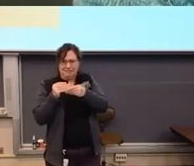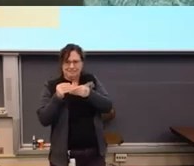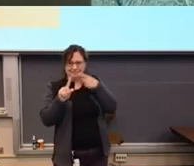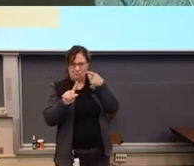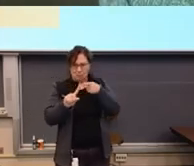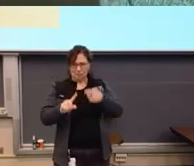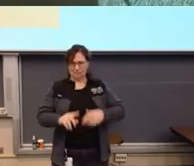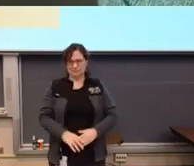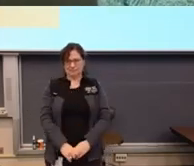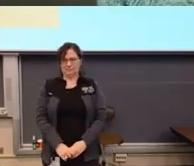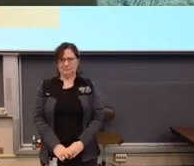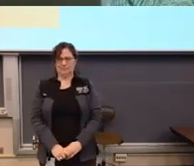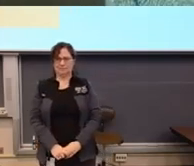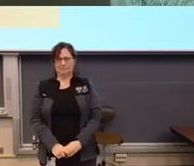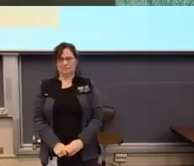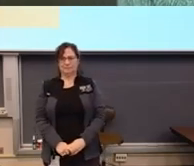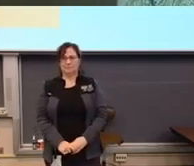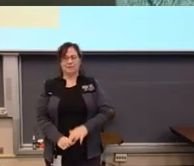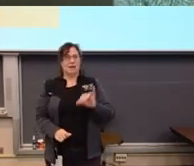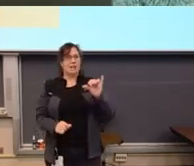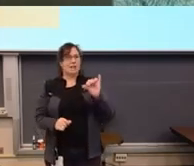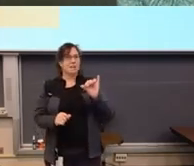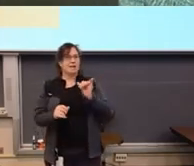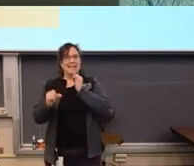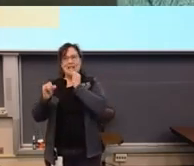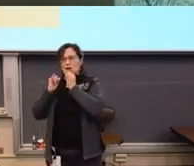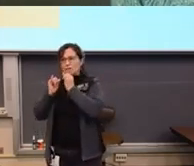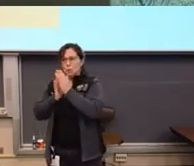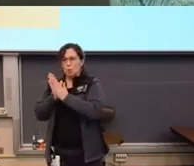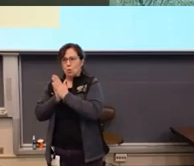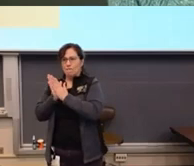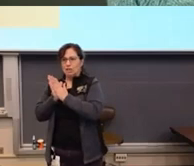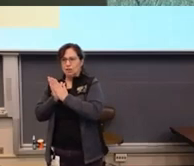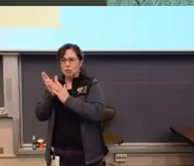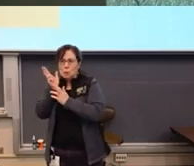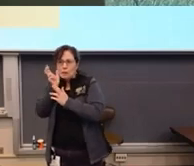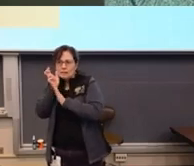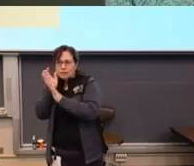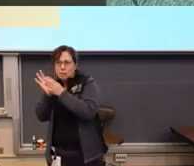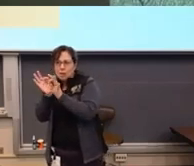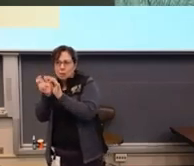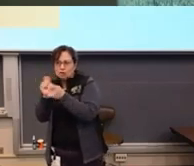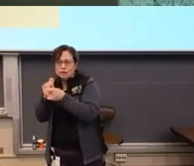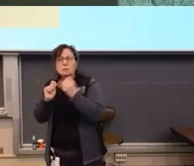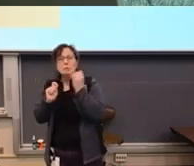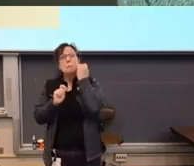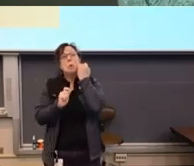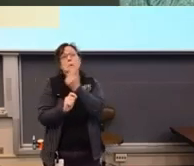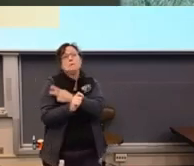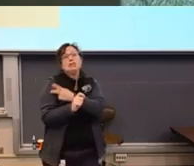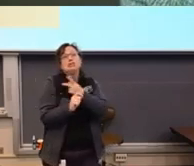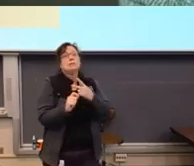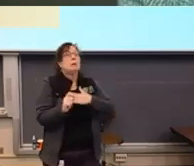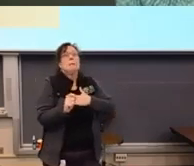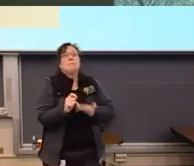that it's kind of like motivational interviewing, and you listen for change language. So if a patient says, if they won't